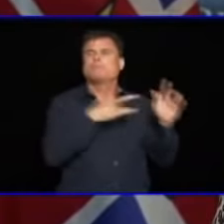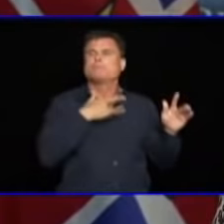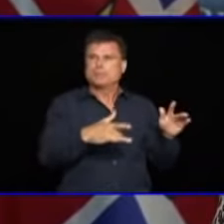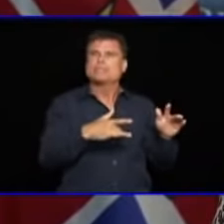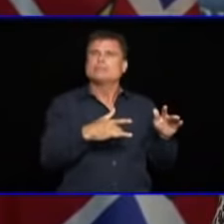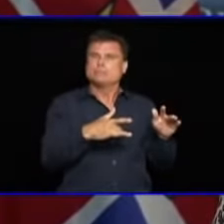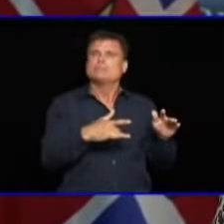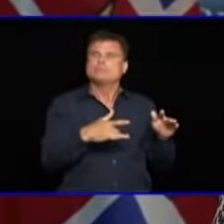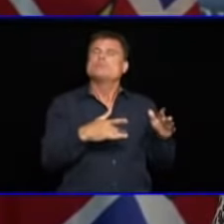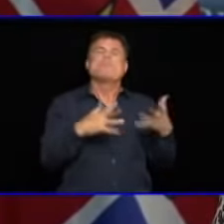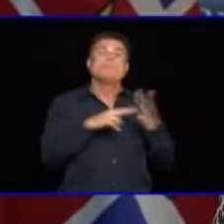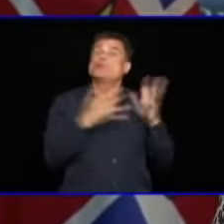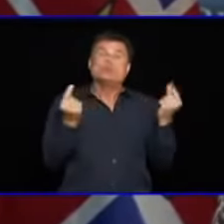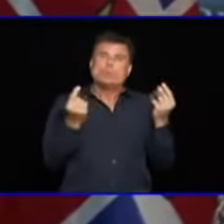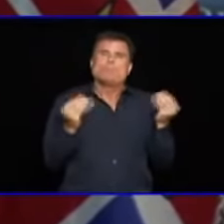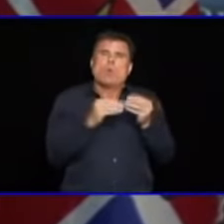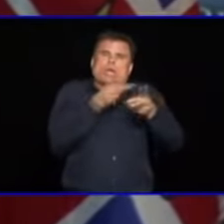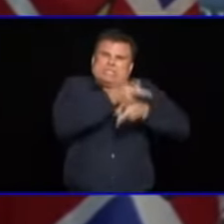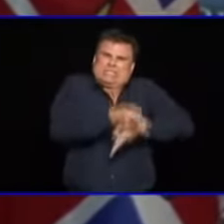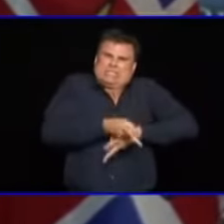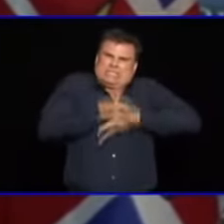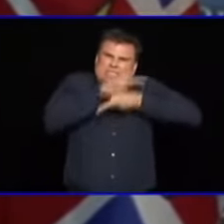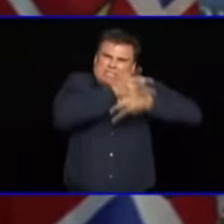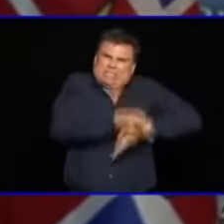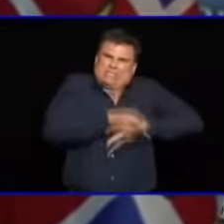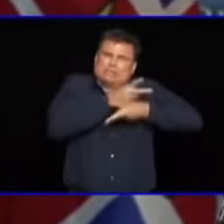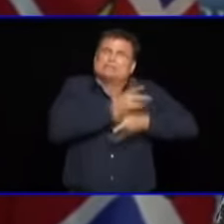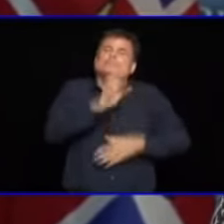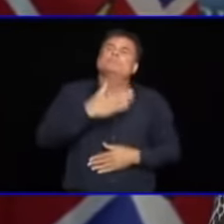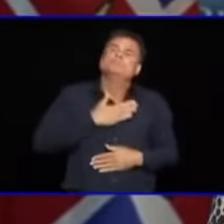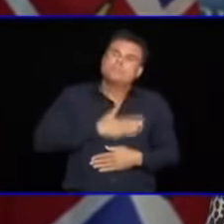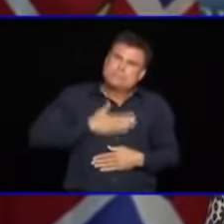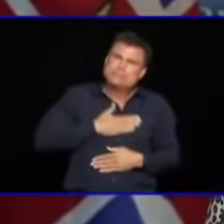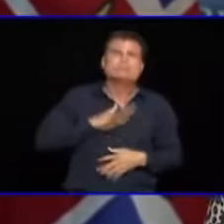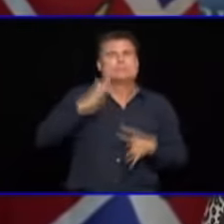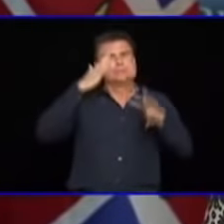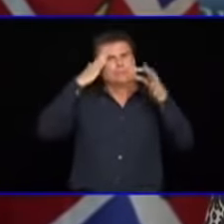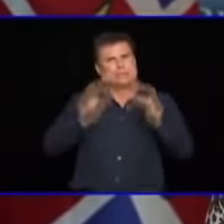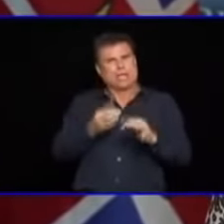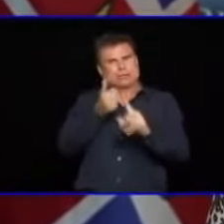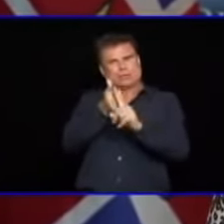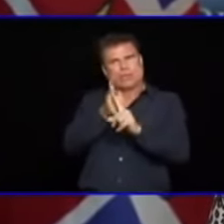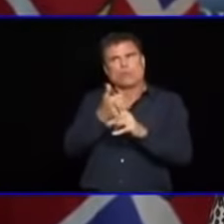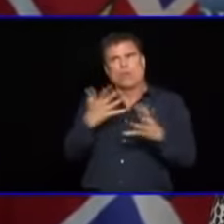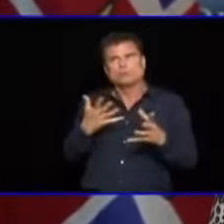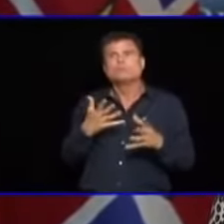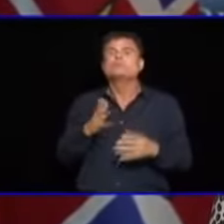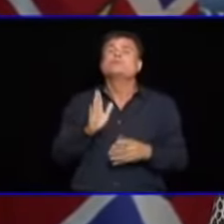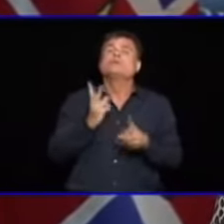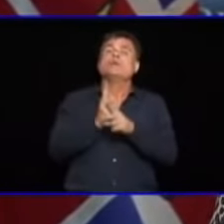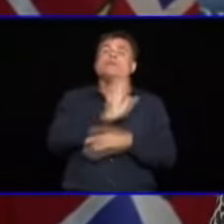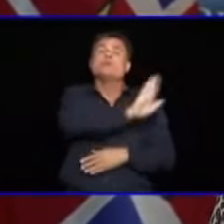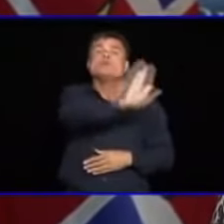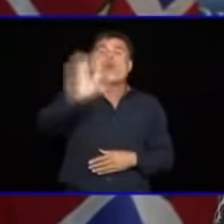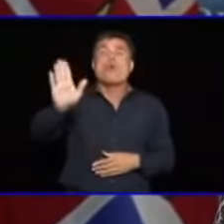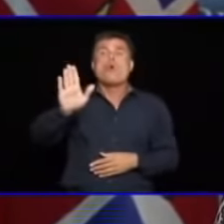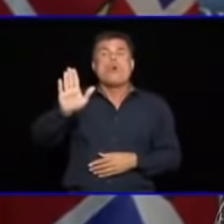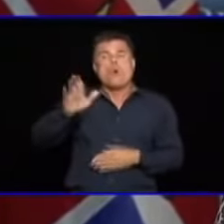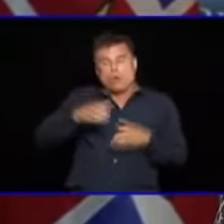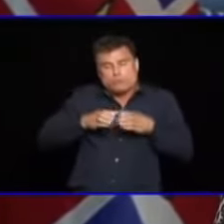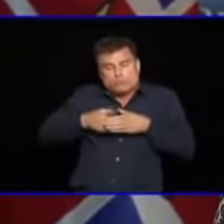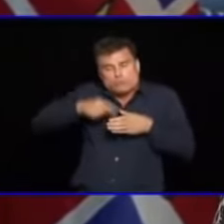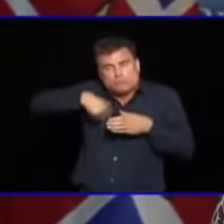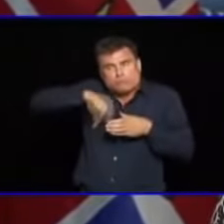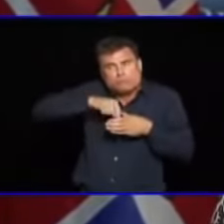and this weekend in particular, choose to go small. Choose to spend time with your household bubble instead of a group of